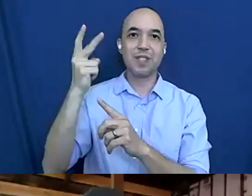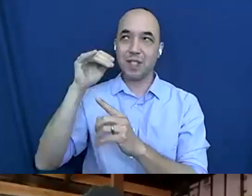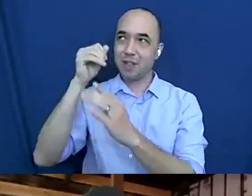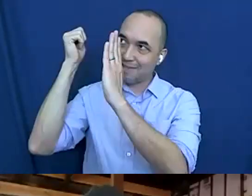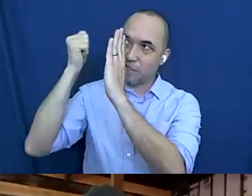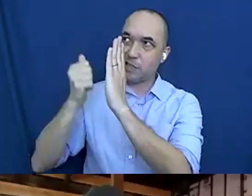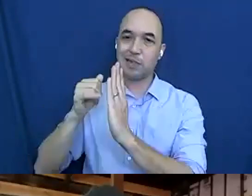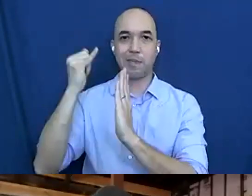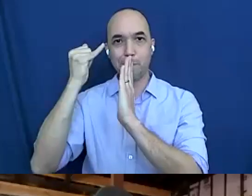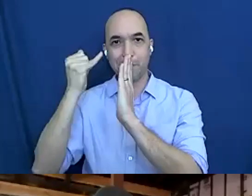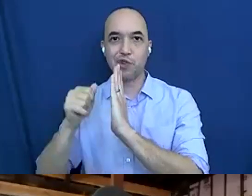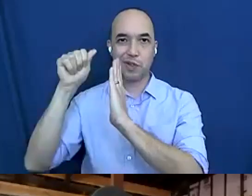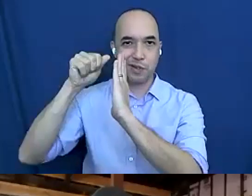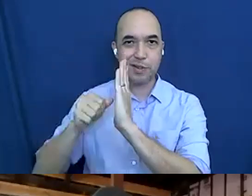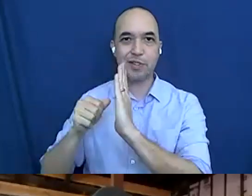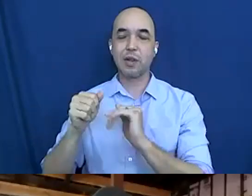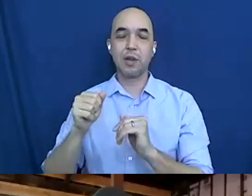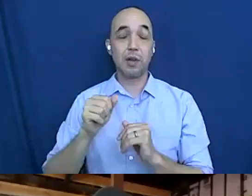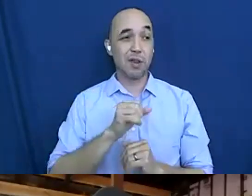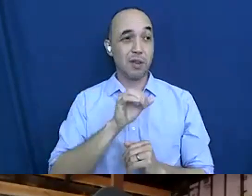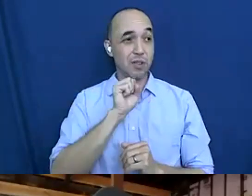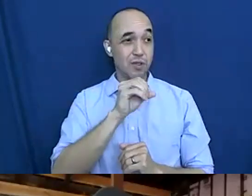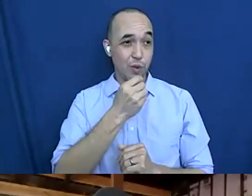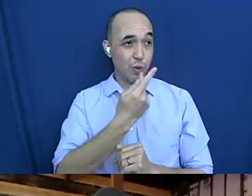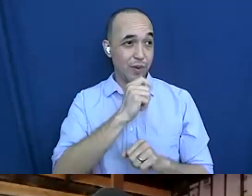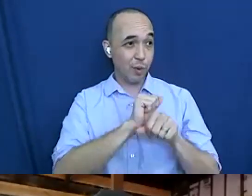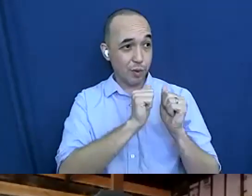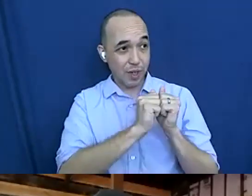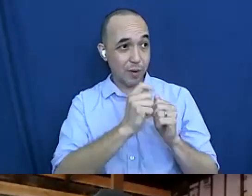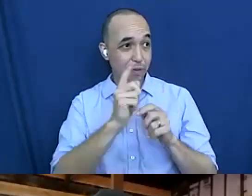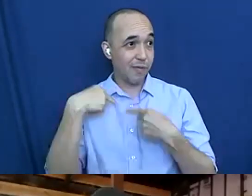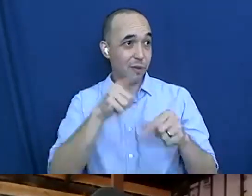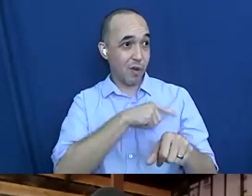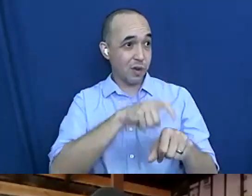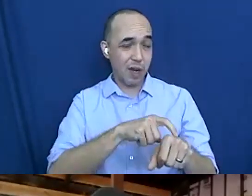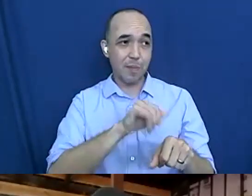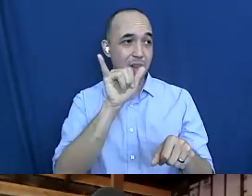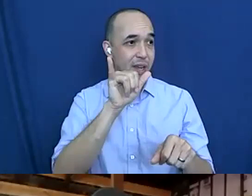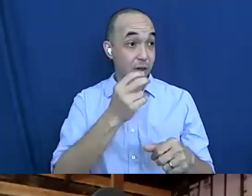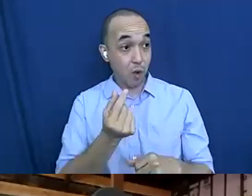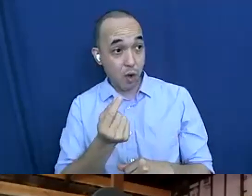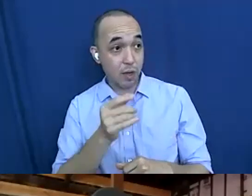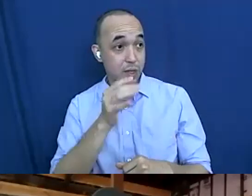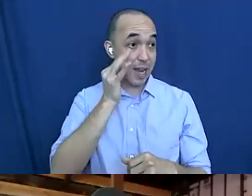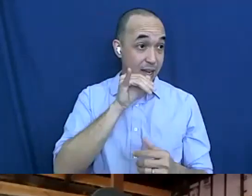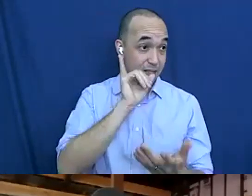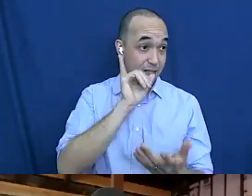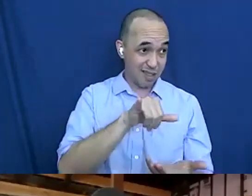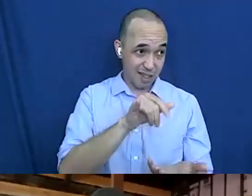that relationship has coexisted for a long, long time, just like domestication of dogs or cats or something like